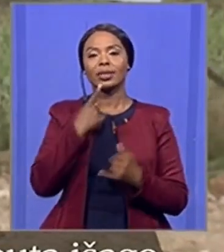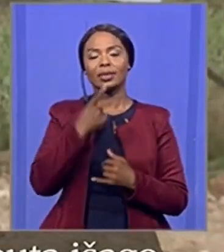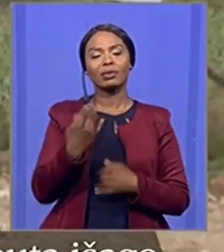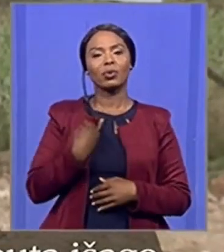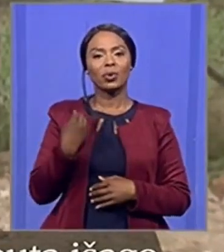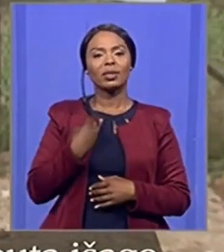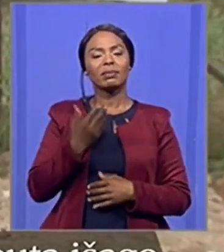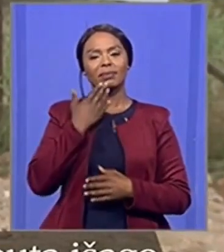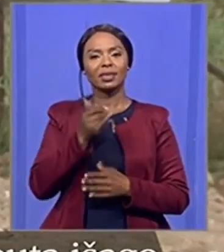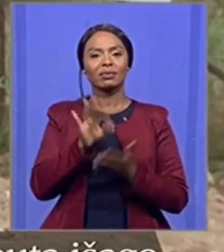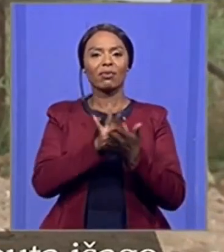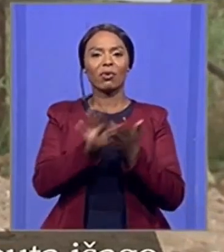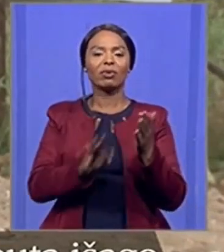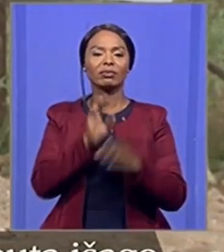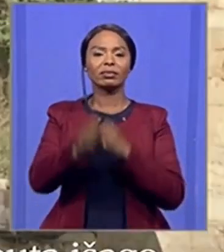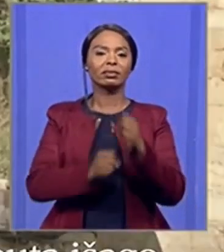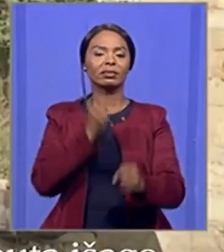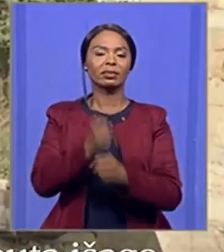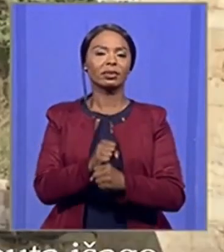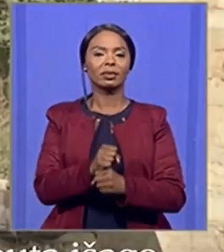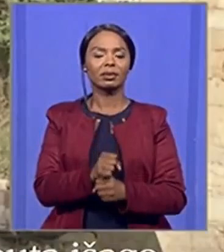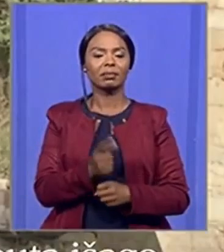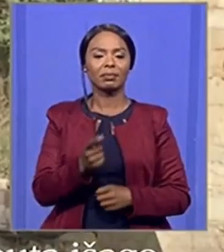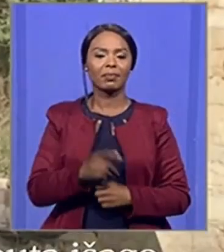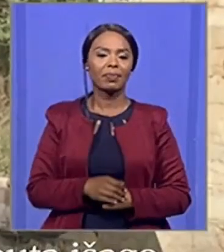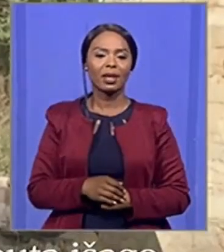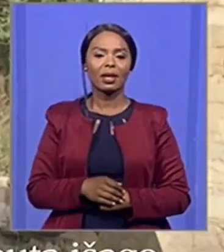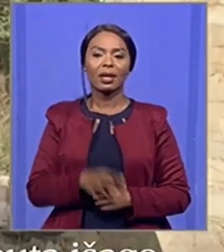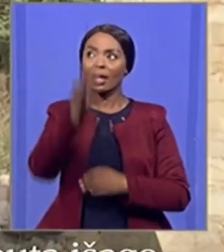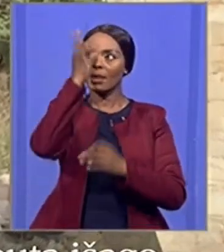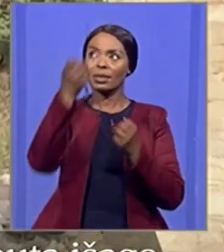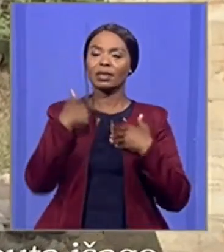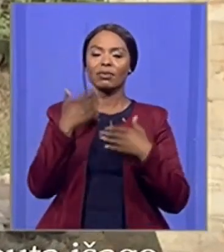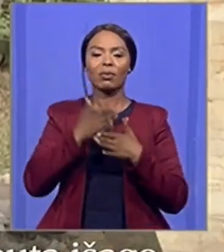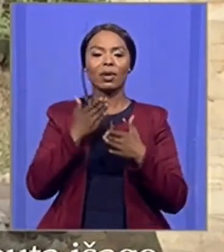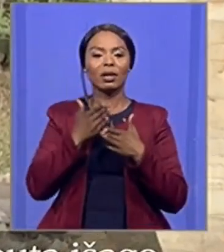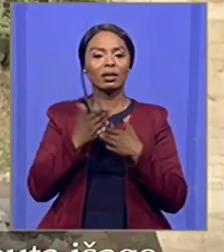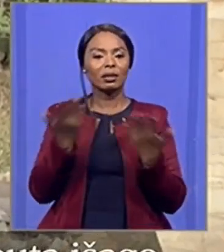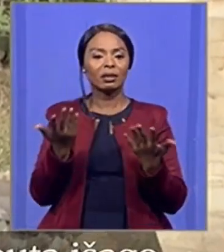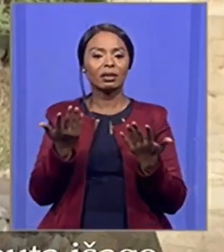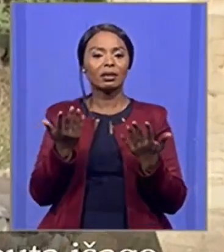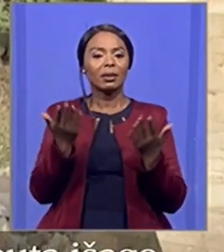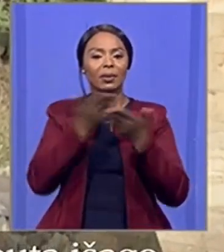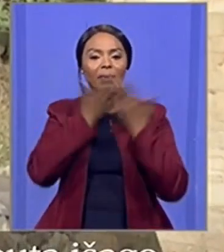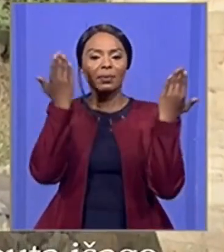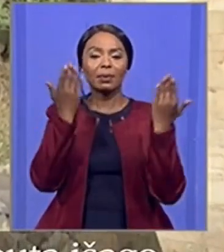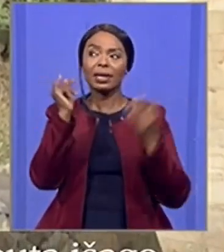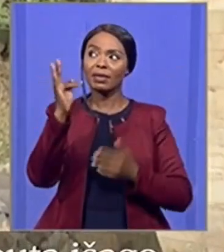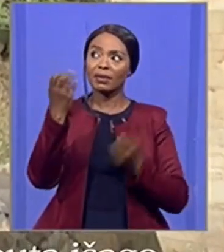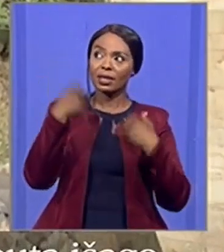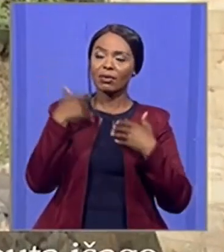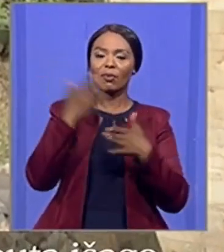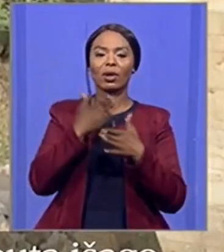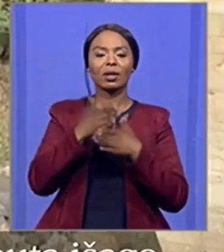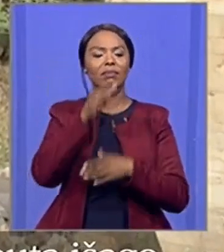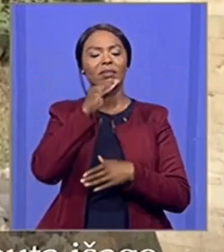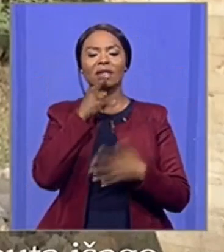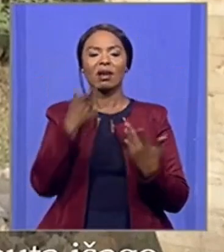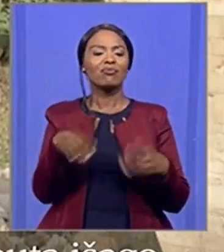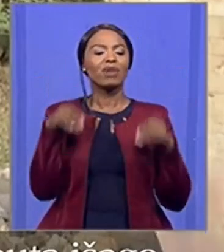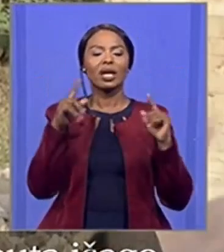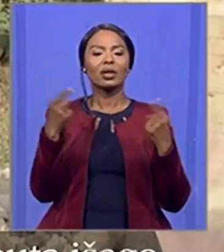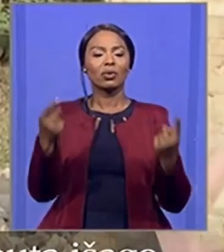tša išago. Puso gone pala ke re fa mmereko ha ne sa e re fa mmereko ha ke expect gore ka be nou yana re tletse ka naga ba